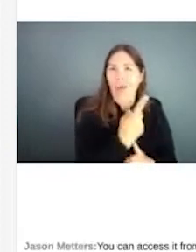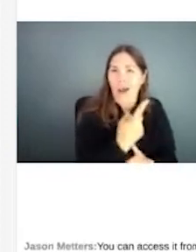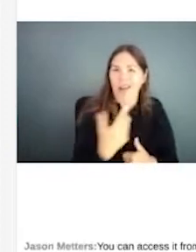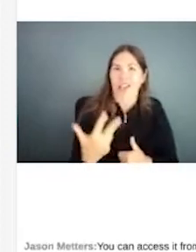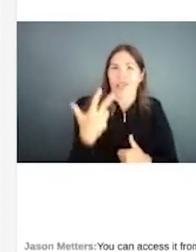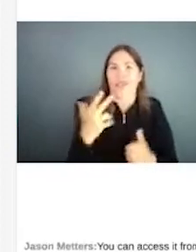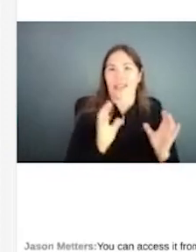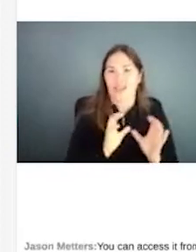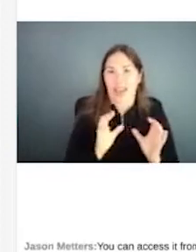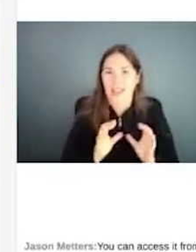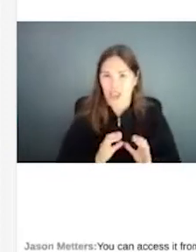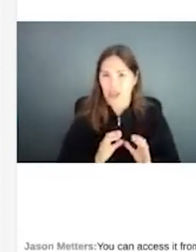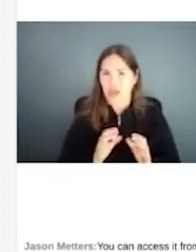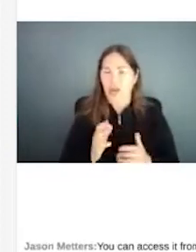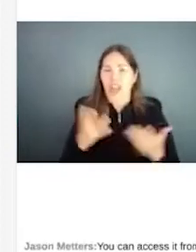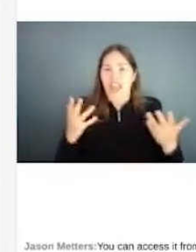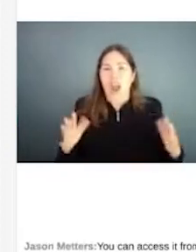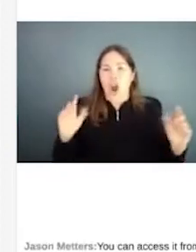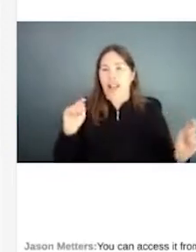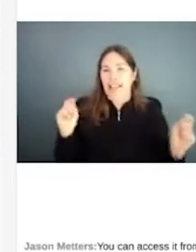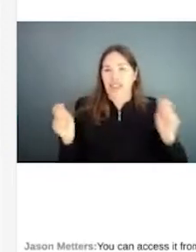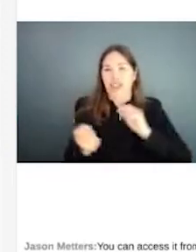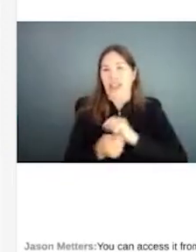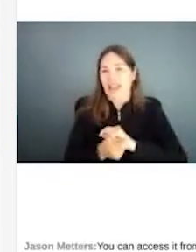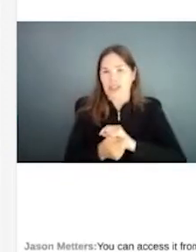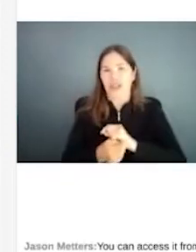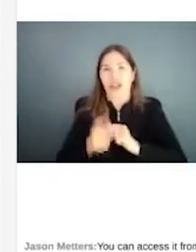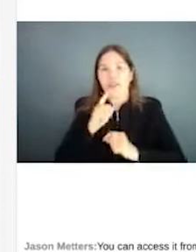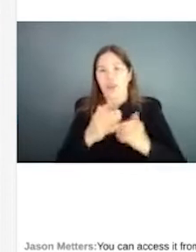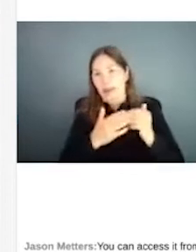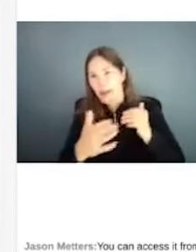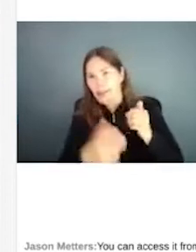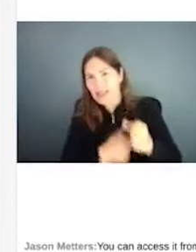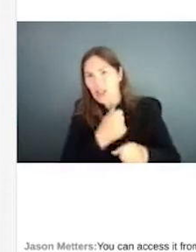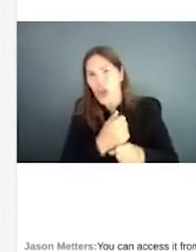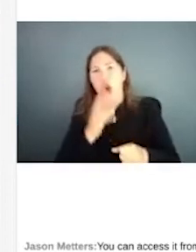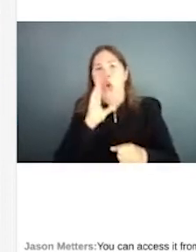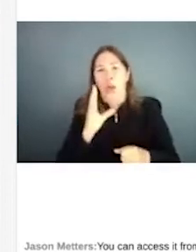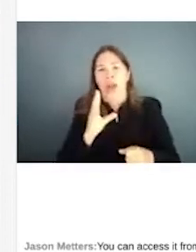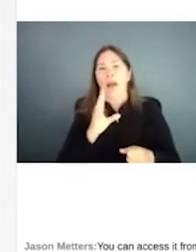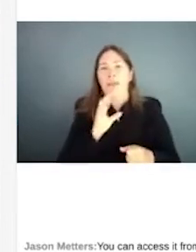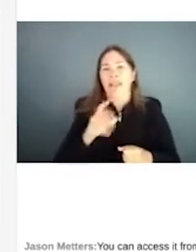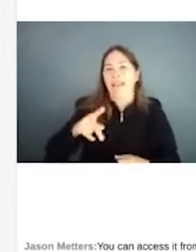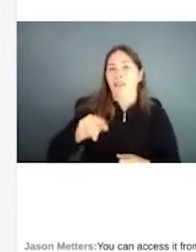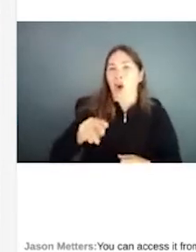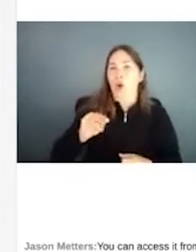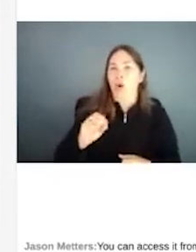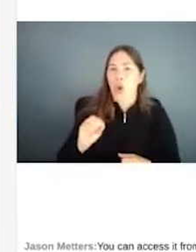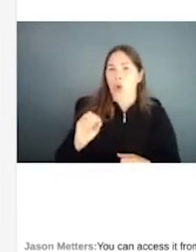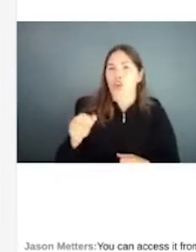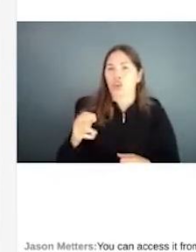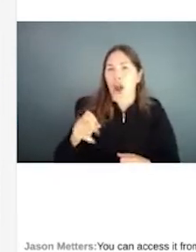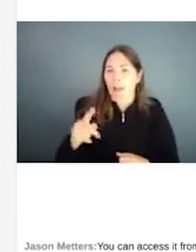credentials, right? They've already changed. And for the upcoming year, it's going to be Photoshop and Illustrator